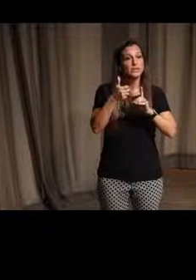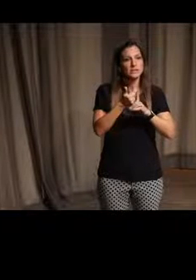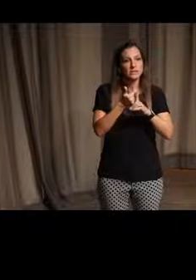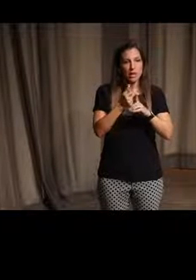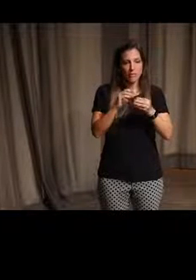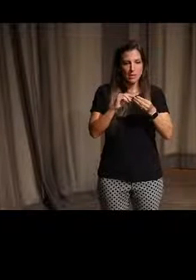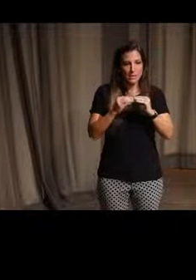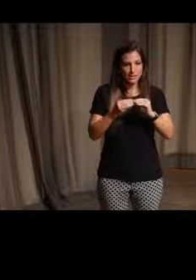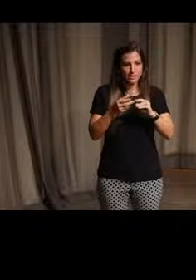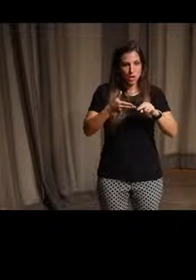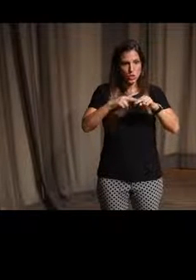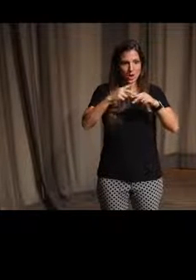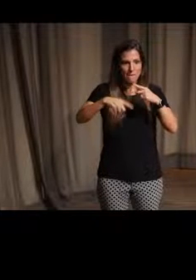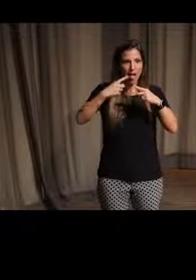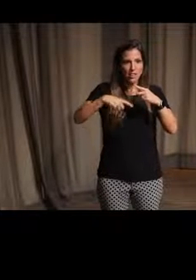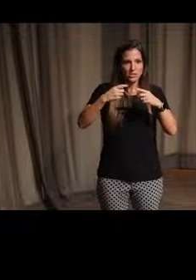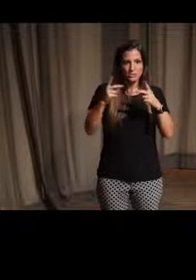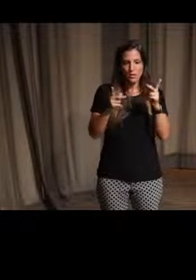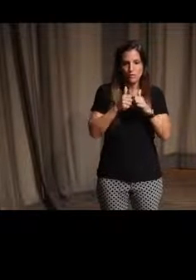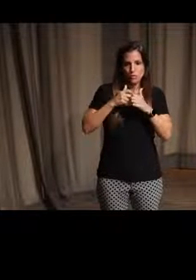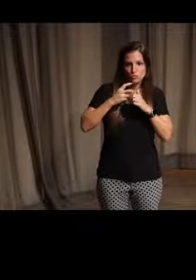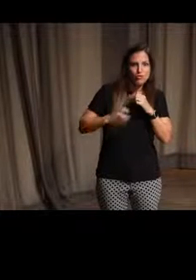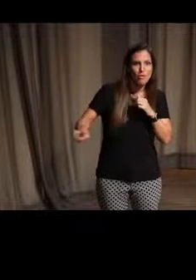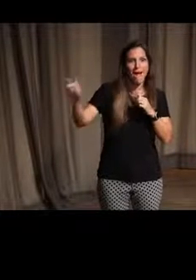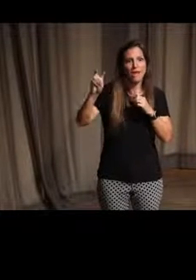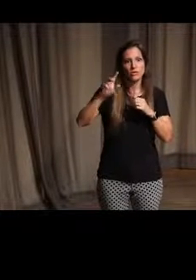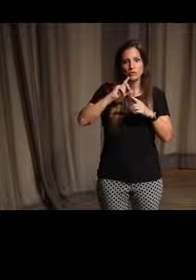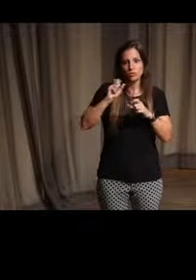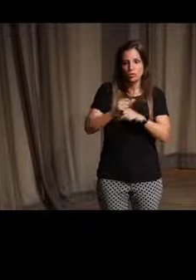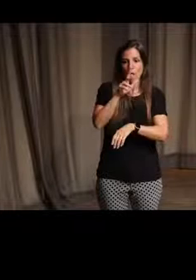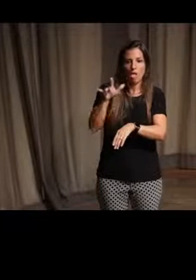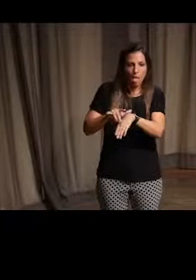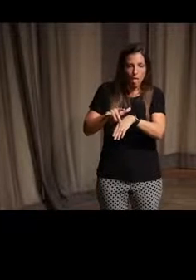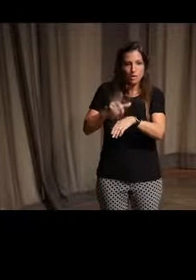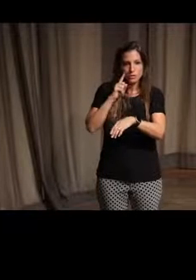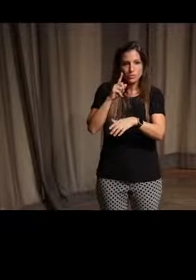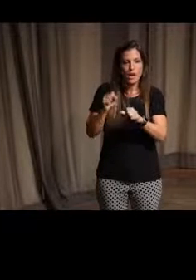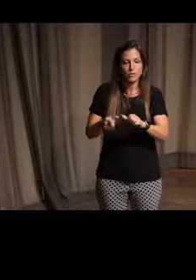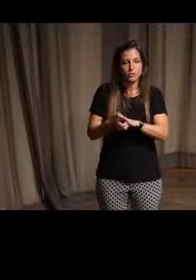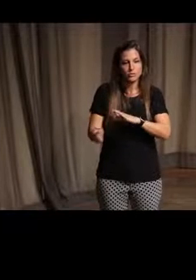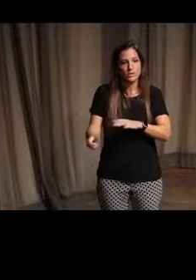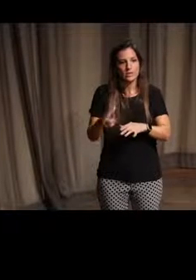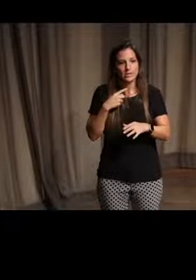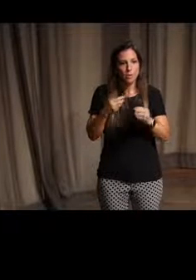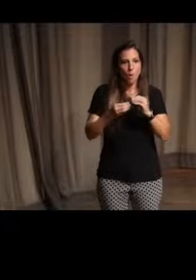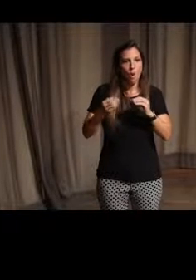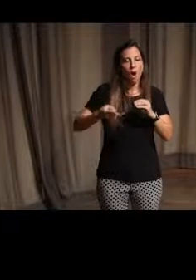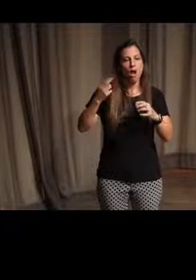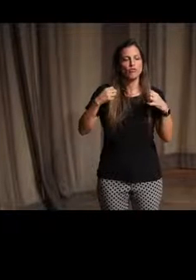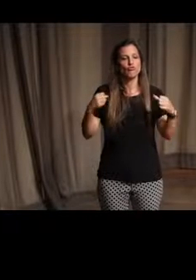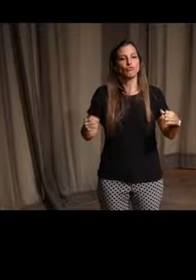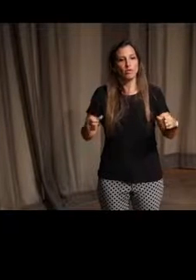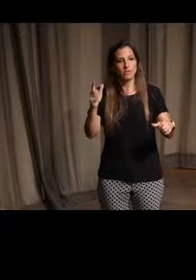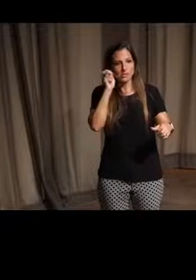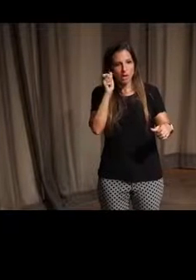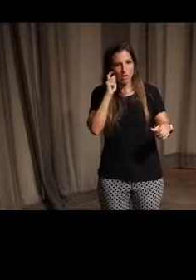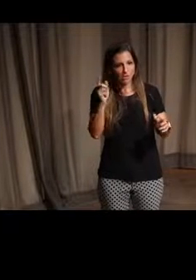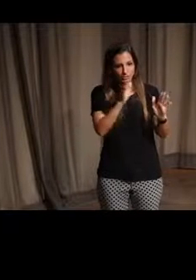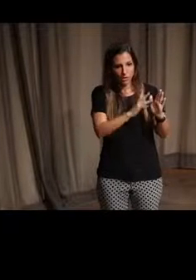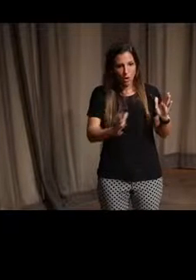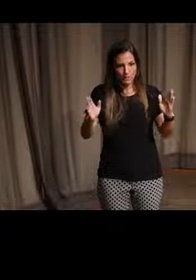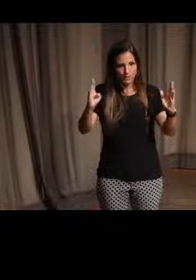is the increase in mileage a woman will now have to travel, which will trigger a higher, more intense sound in the